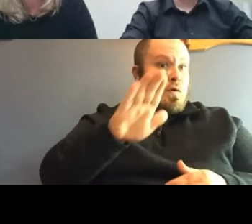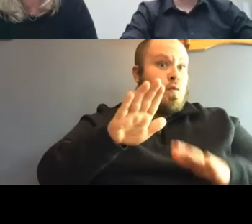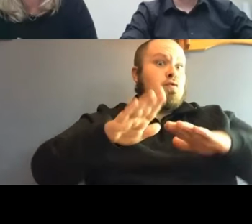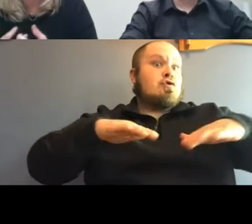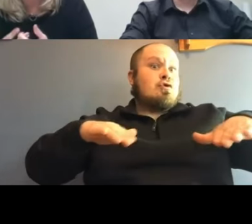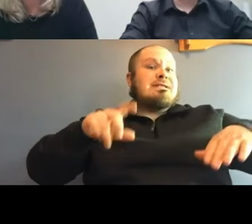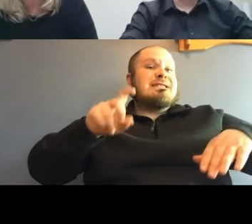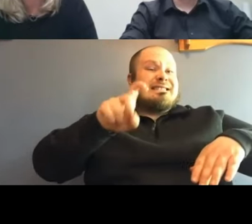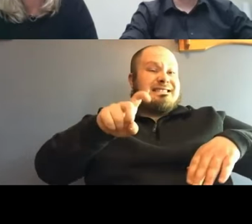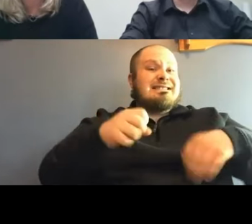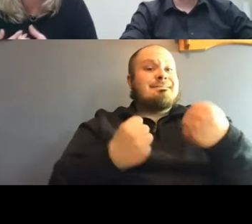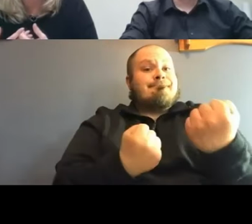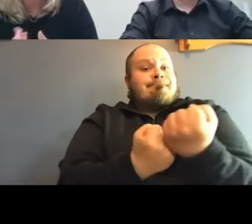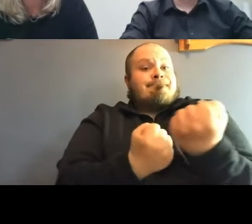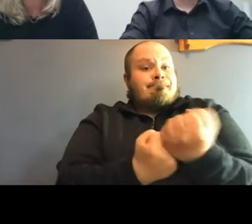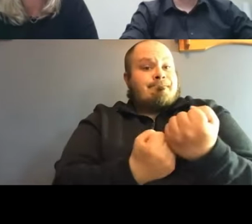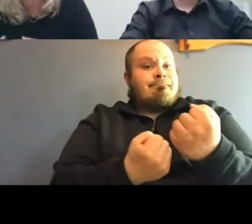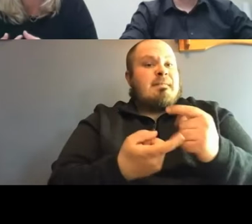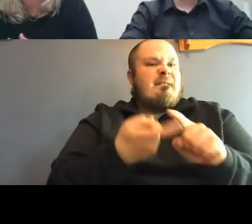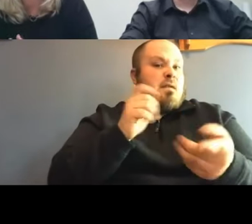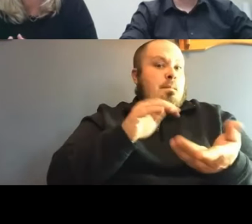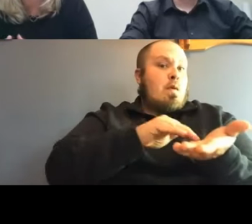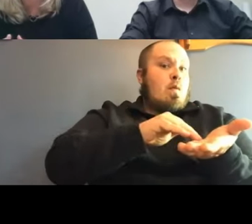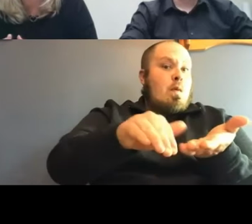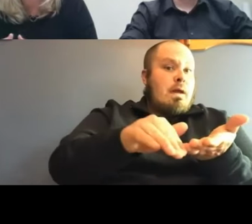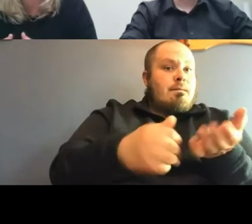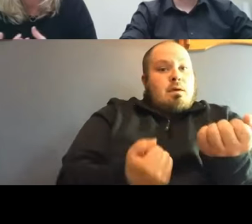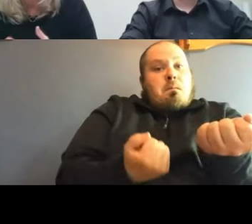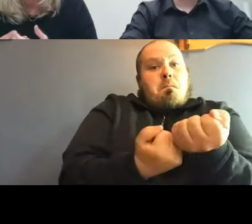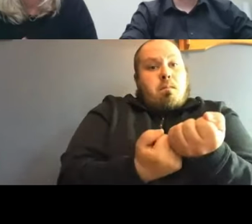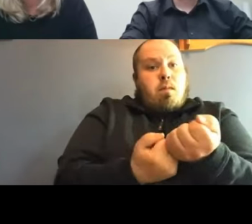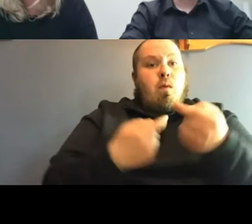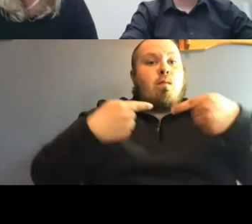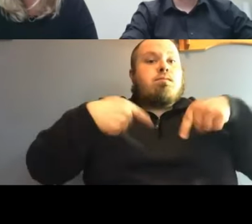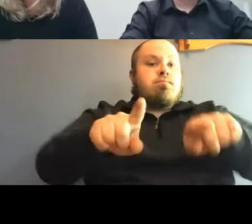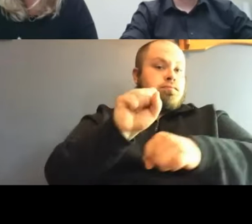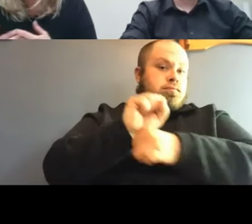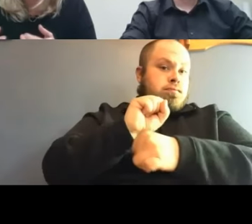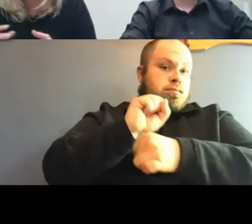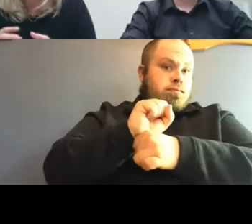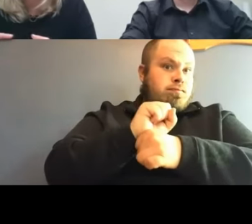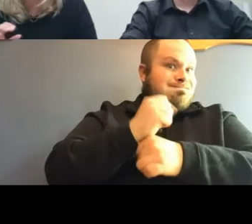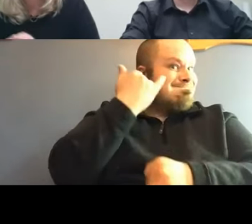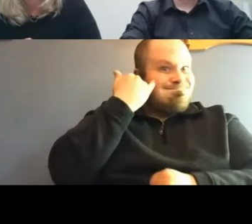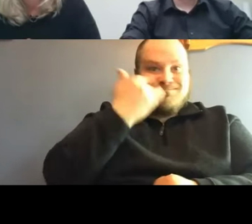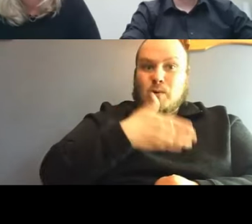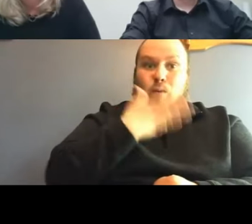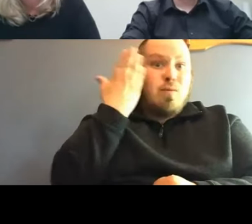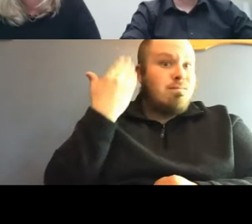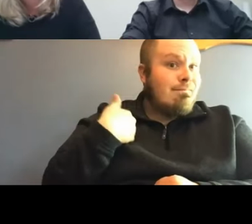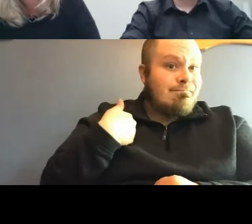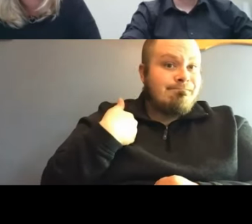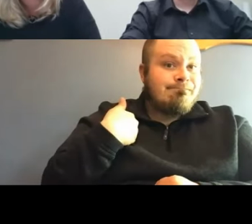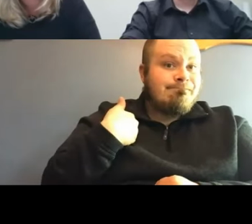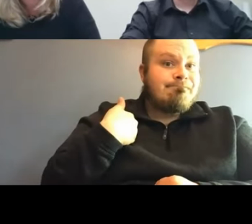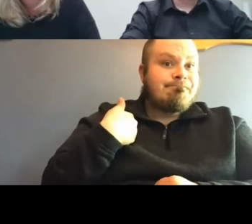need assistance from the waiver to support them on the job. If they do not have